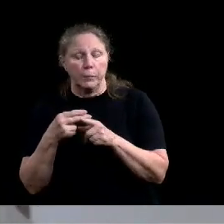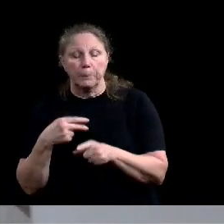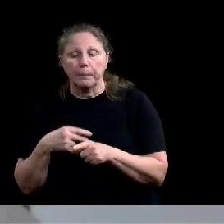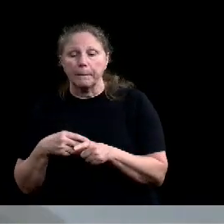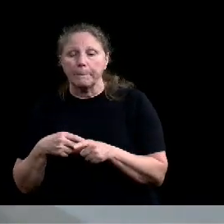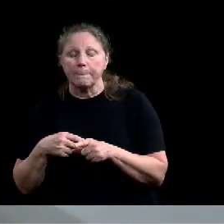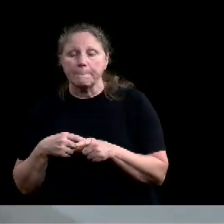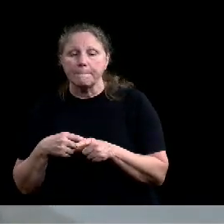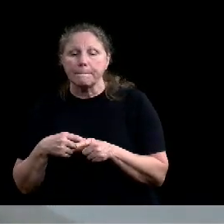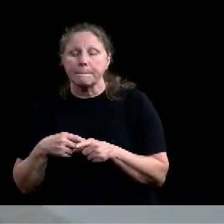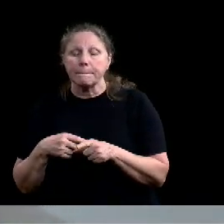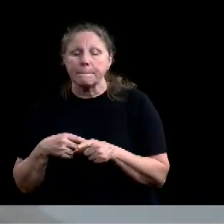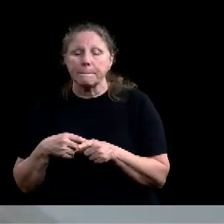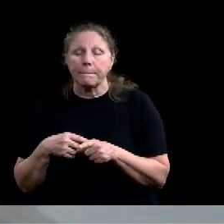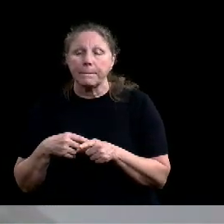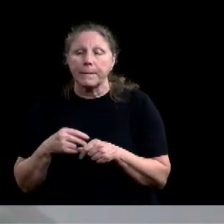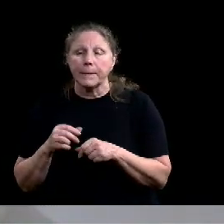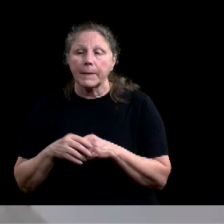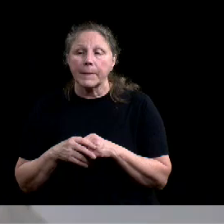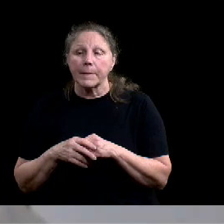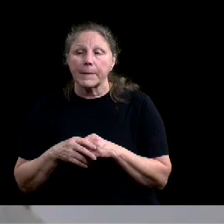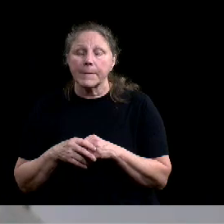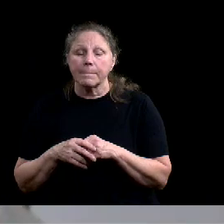it will affect